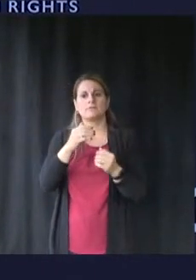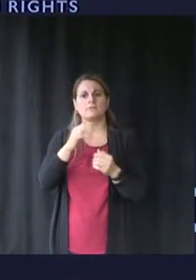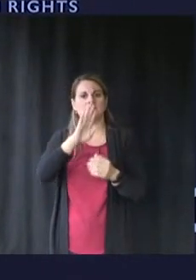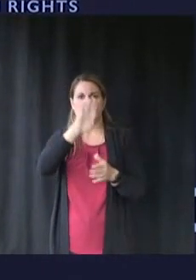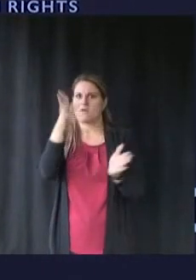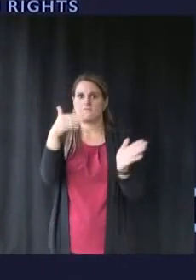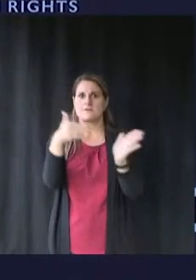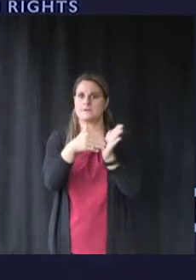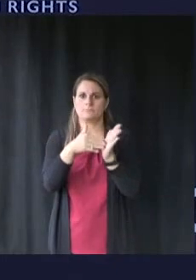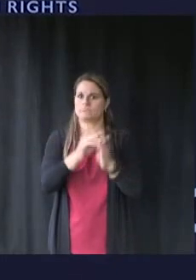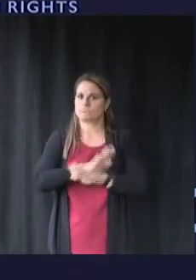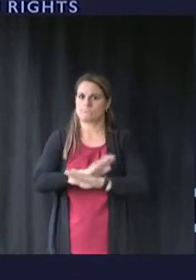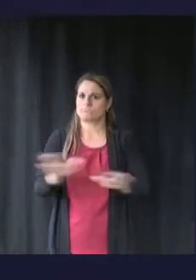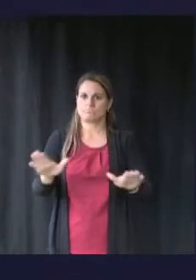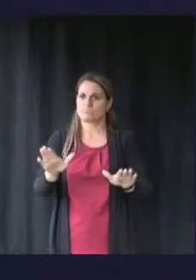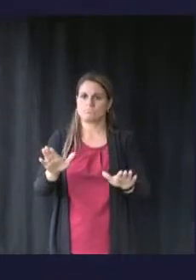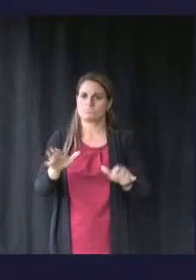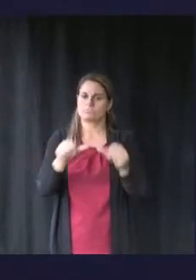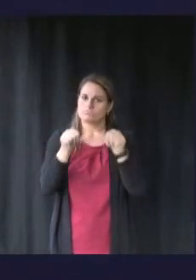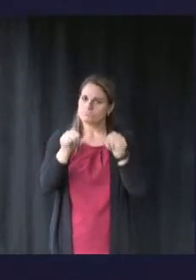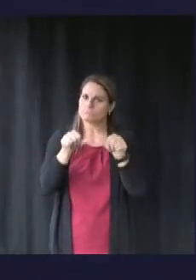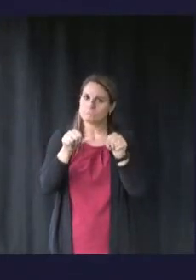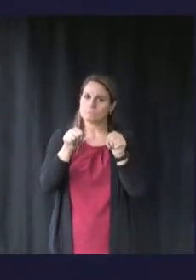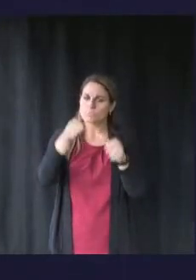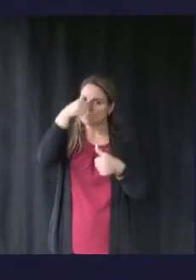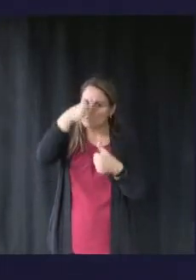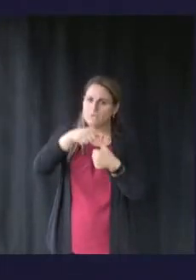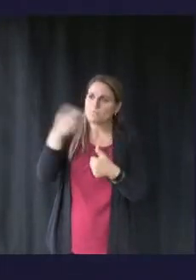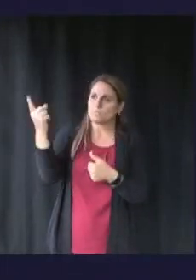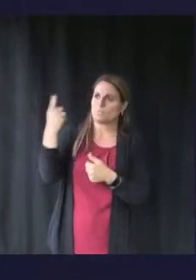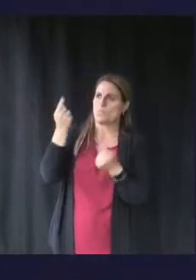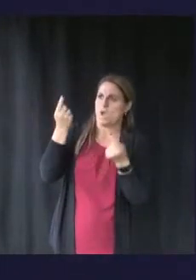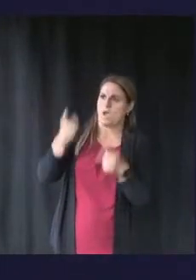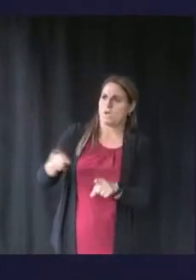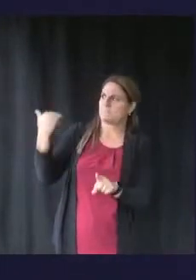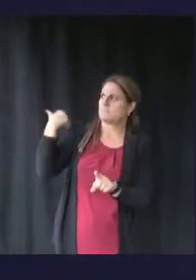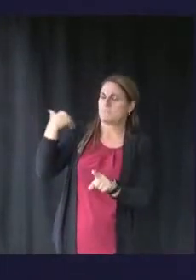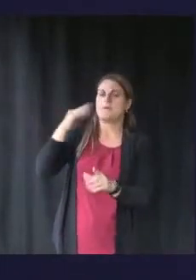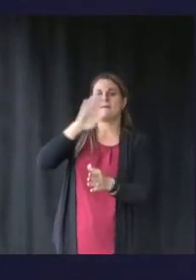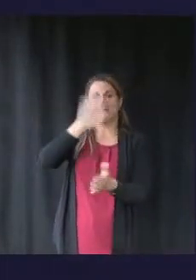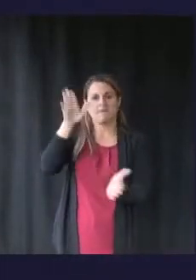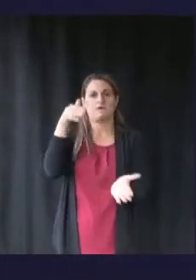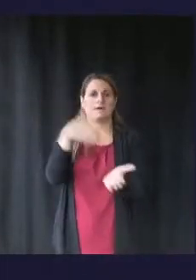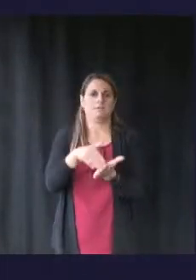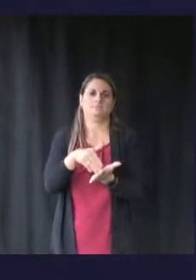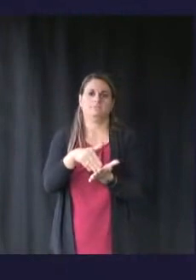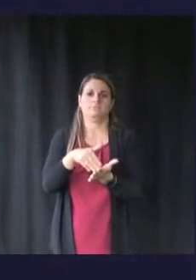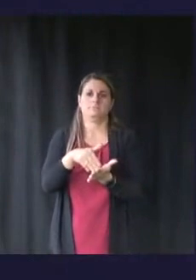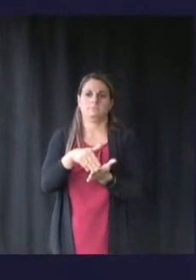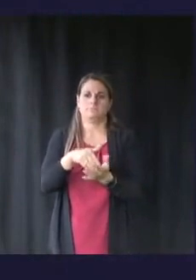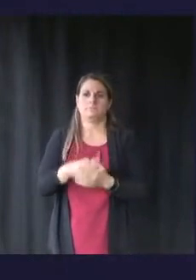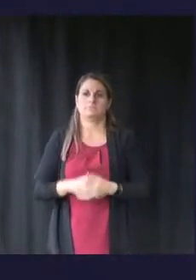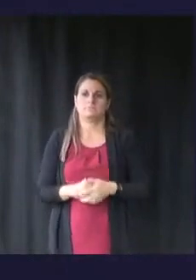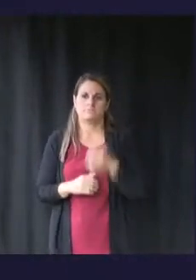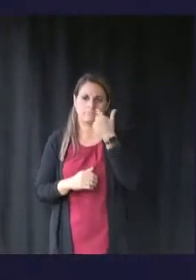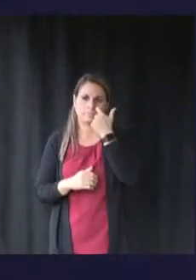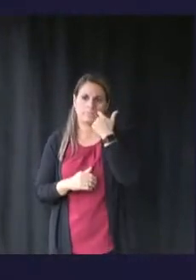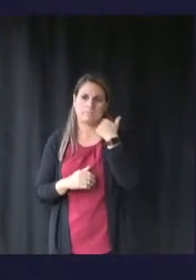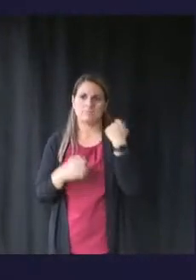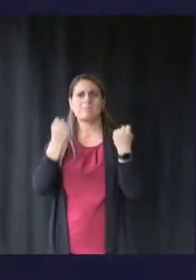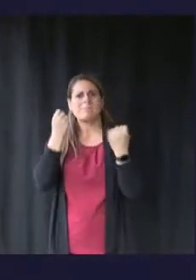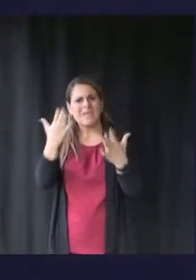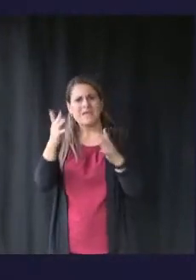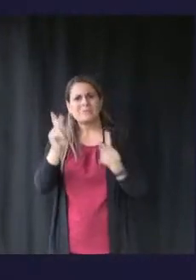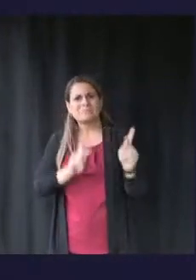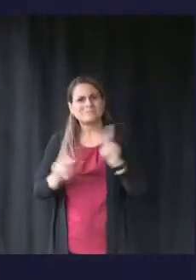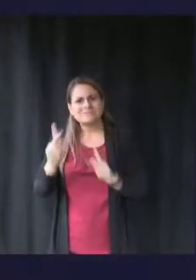keep reminding ourselves of what had happened. and how so many people otherwise